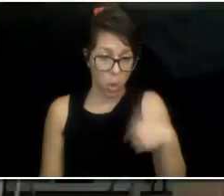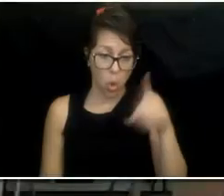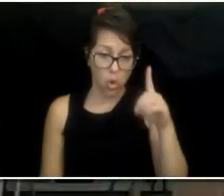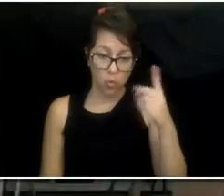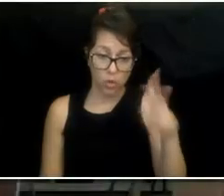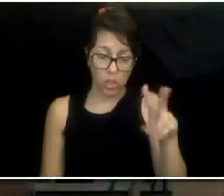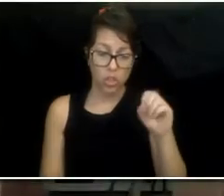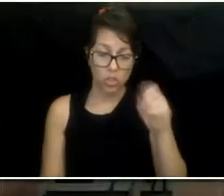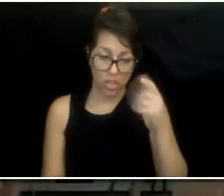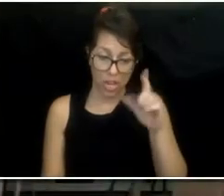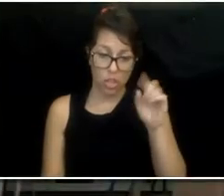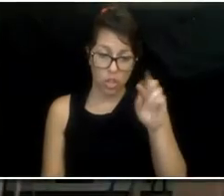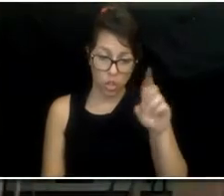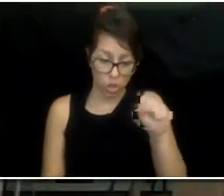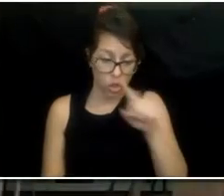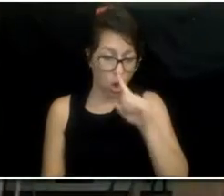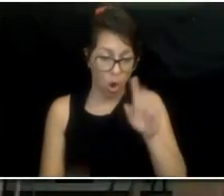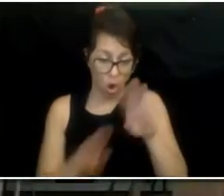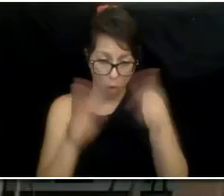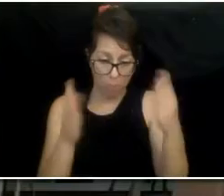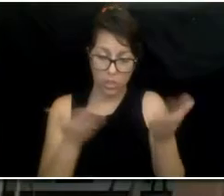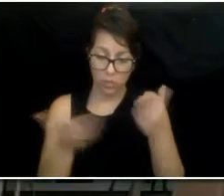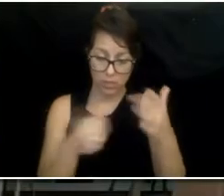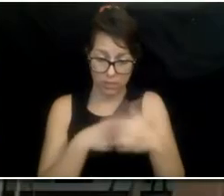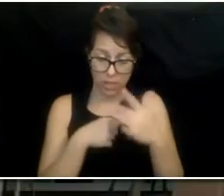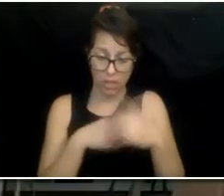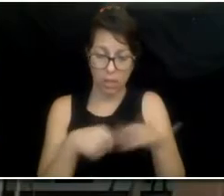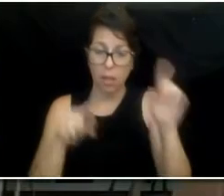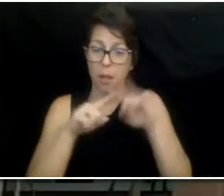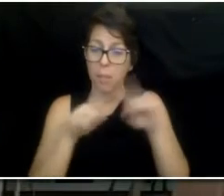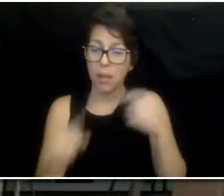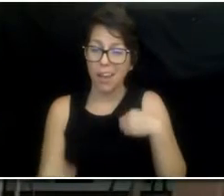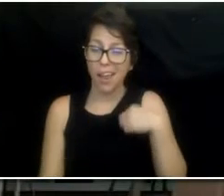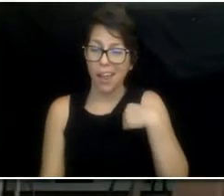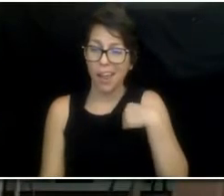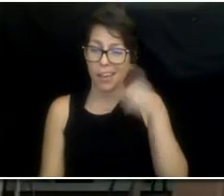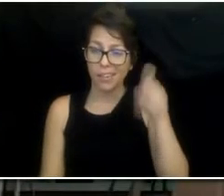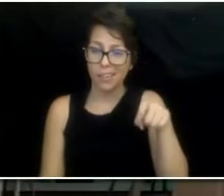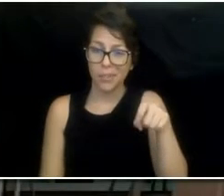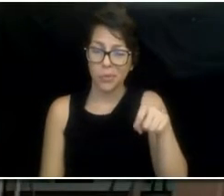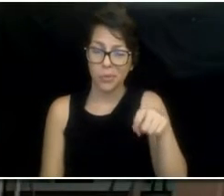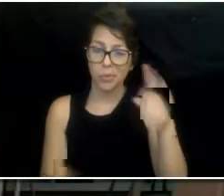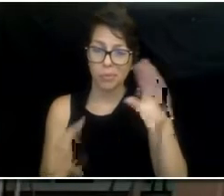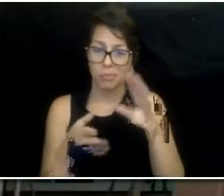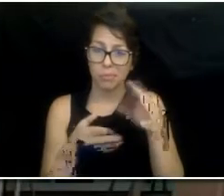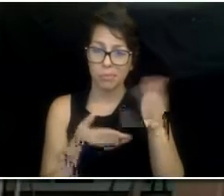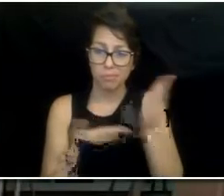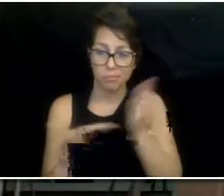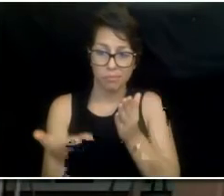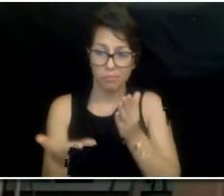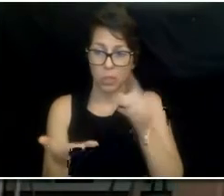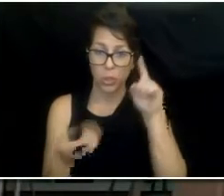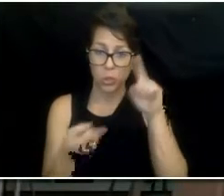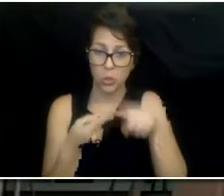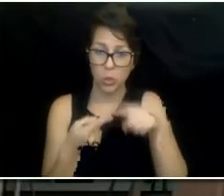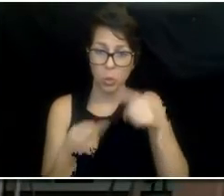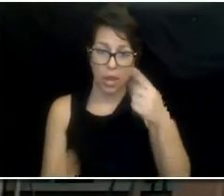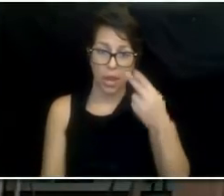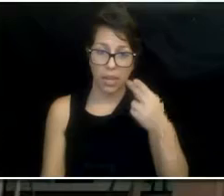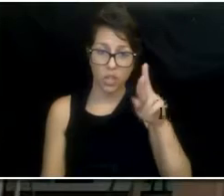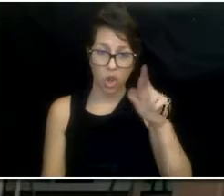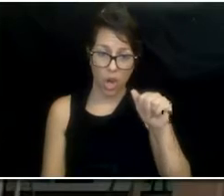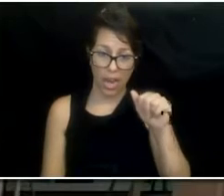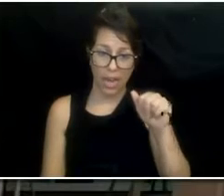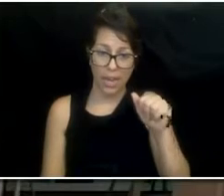you uh majority leader to answer your question um as commissioner Noel just stated um we have capacity